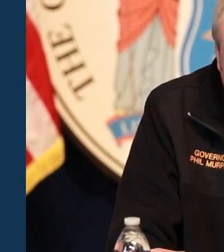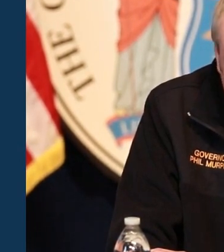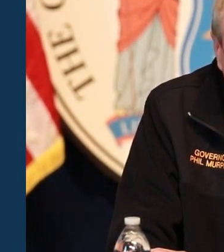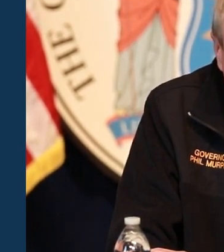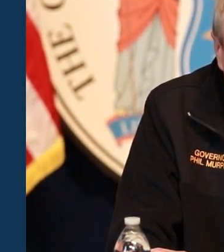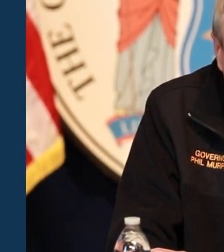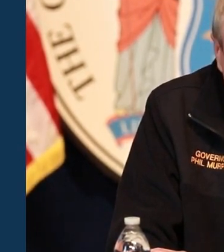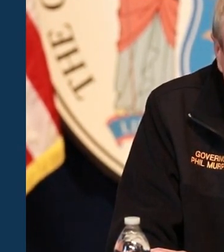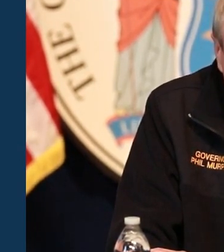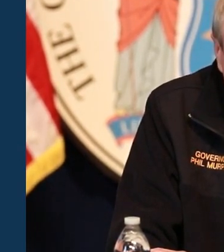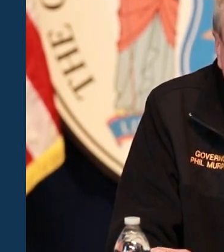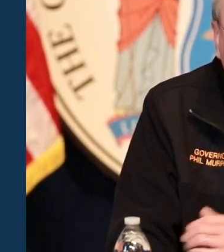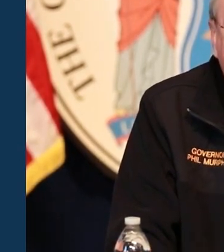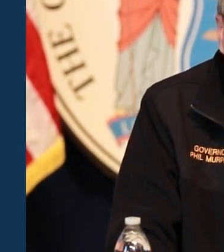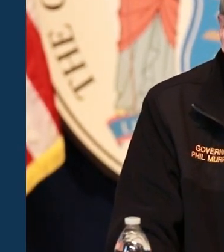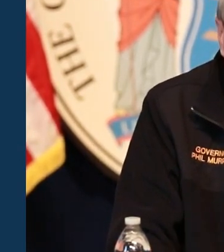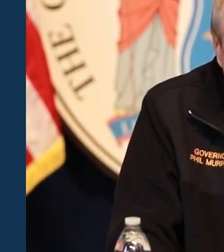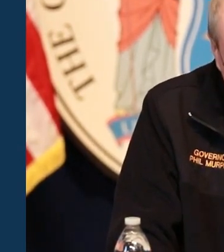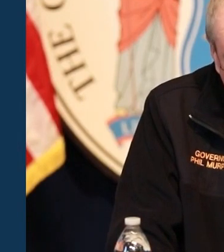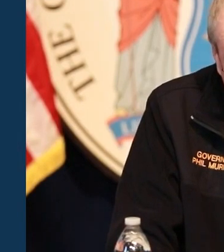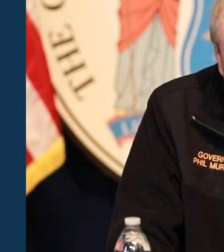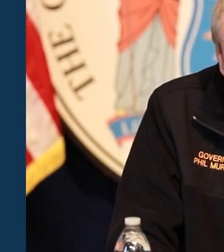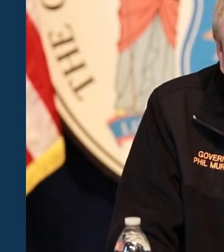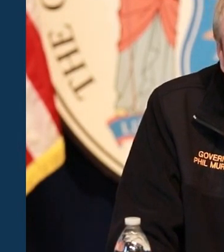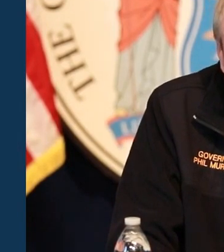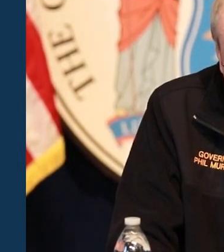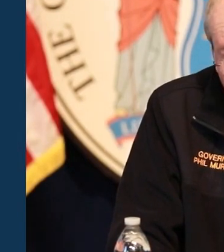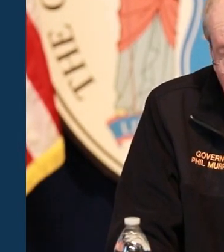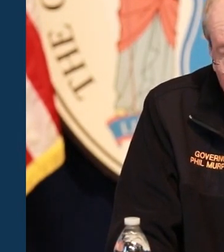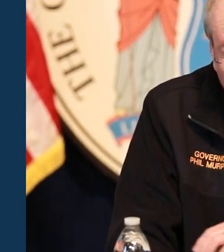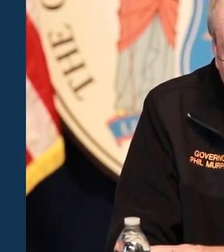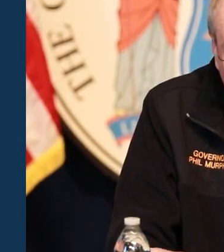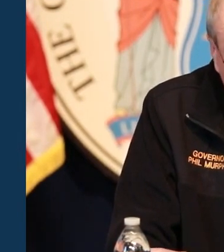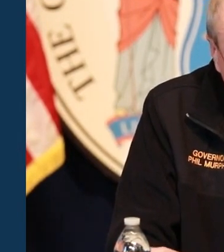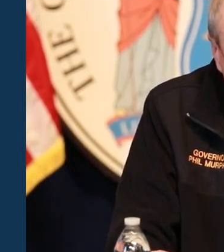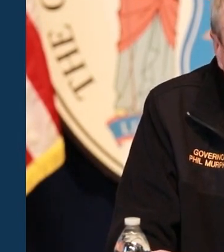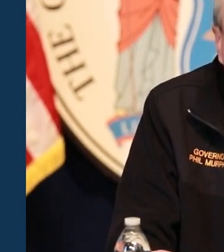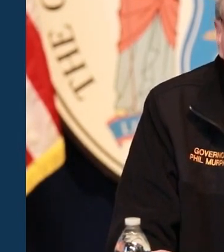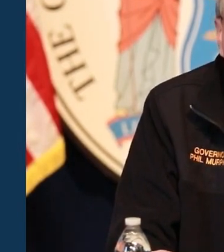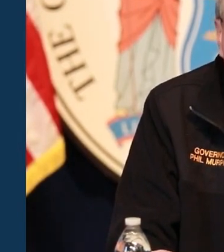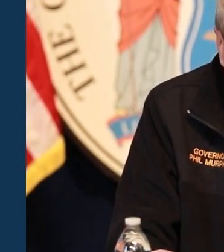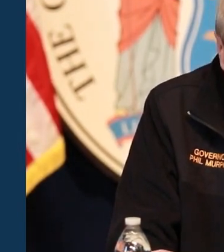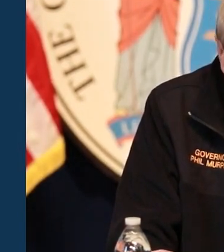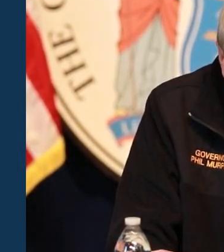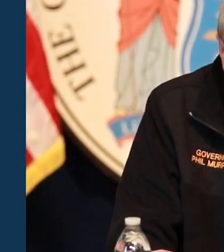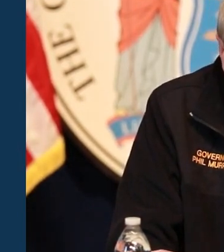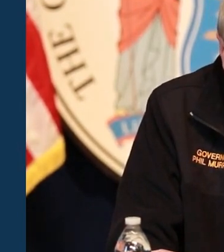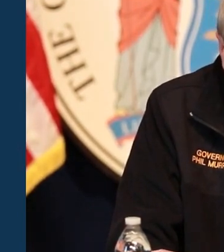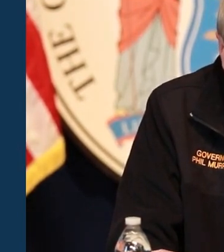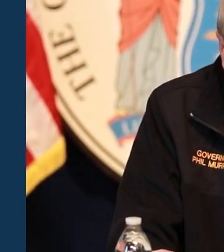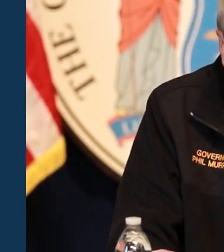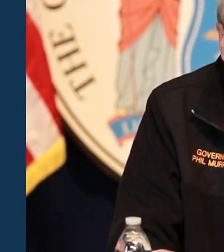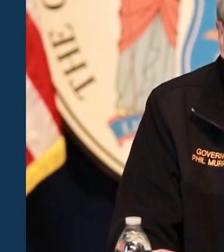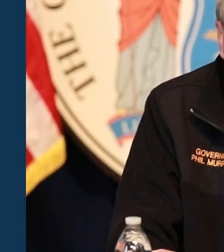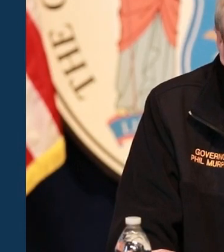New Jersey thanks you. And I ask each of you to keep tweeting out the stories of your heroes, and by using the